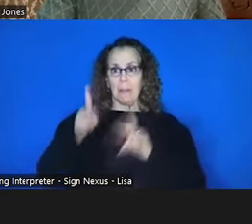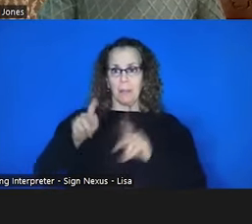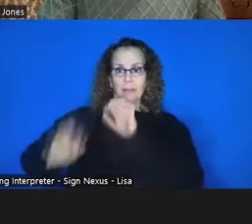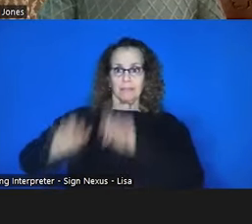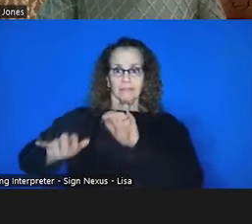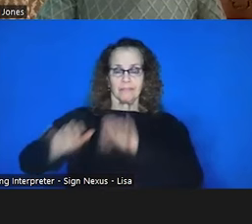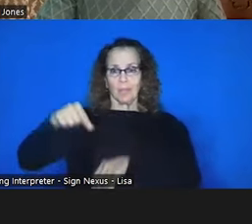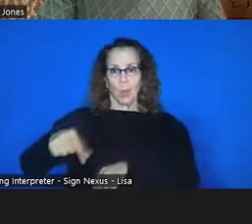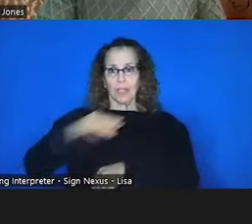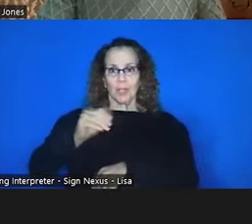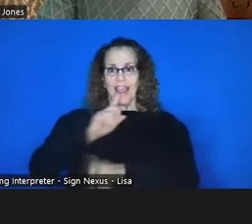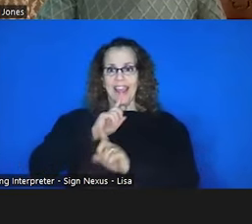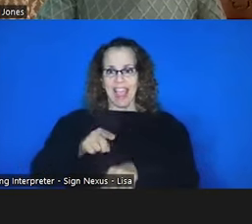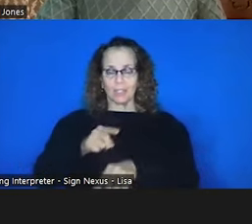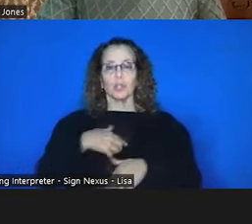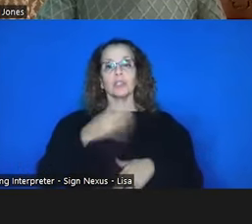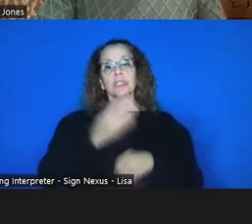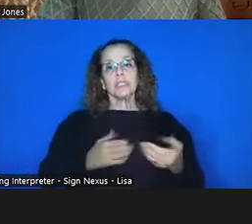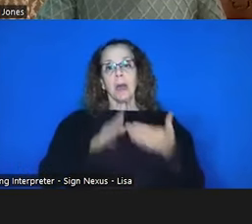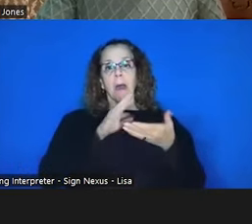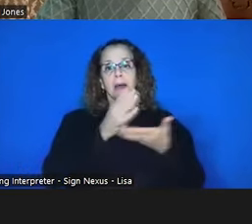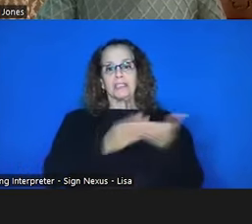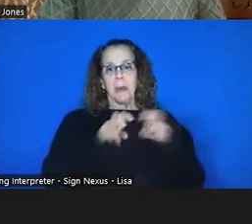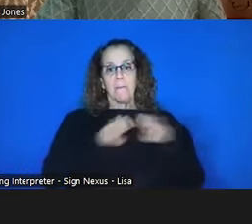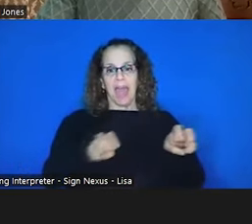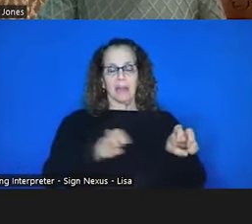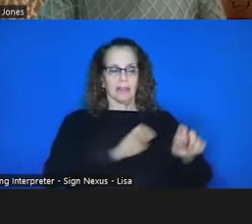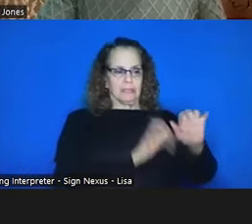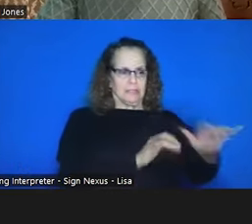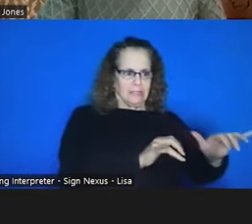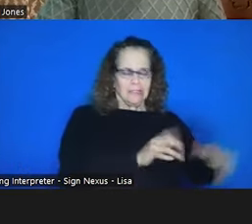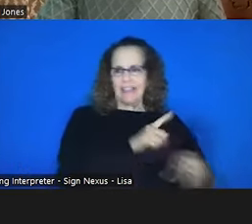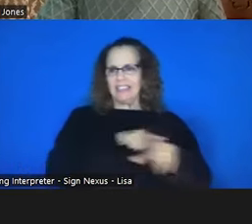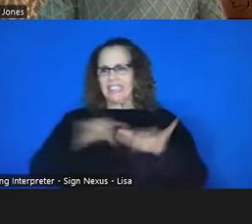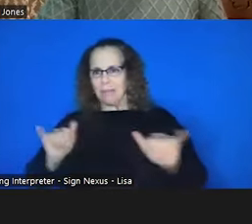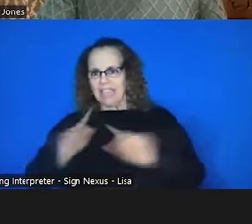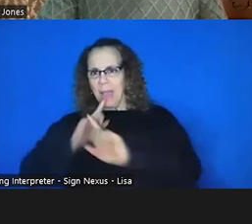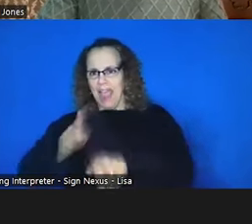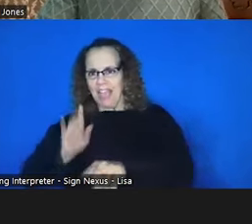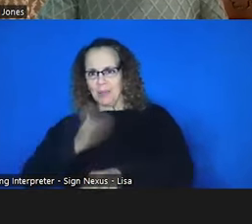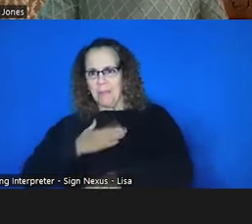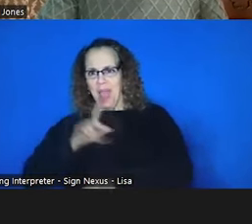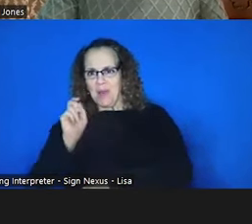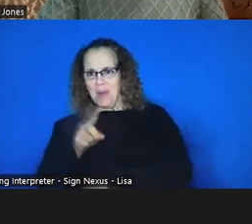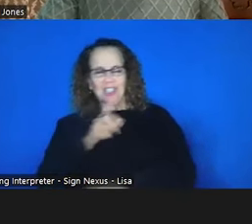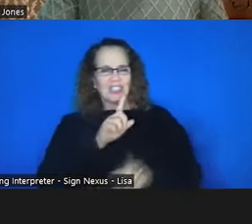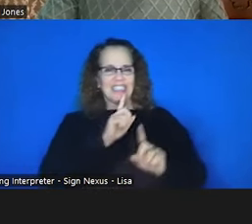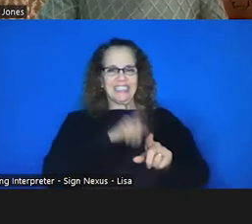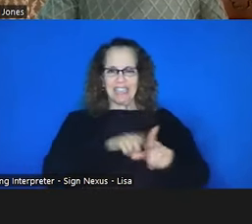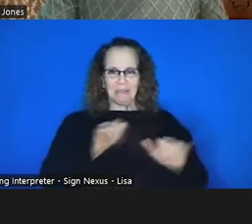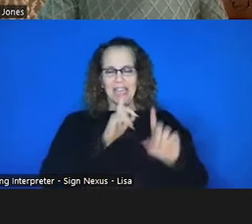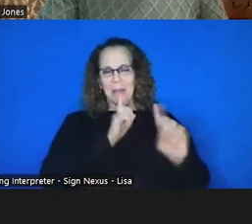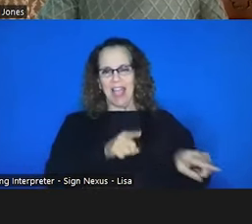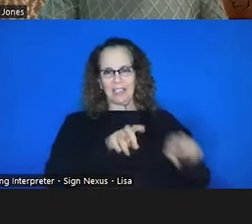have been getting answers from our panelists who have been doing amazing work of double duty between answering these very thought-provoking questions and